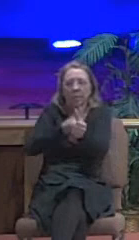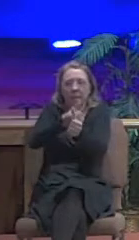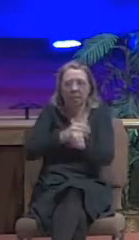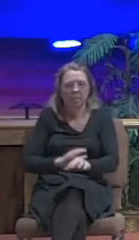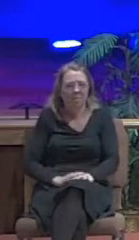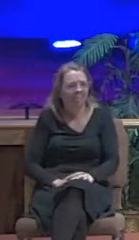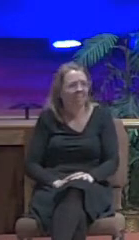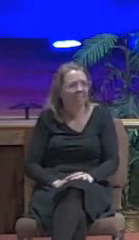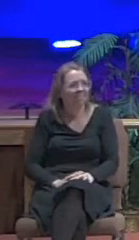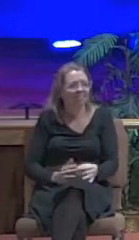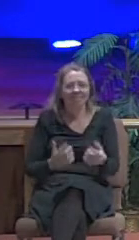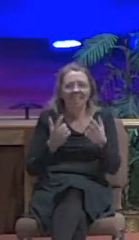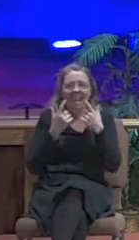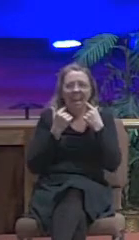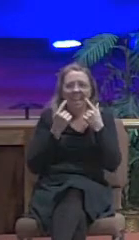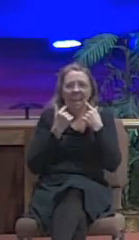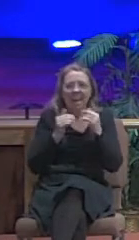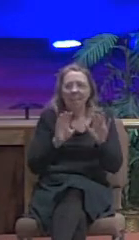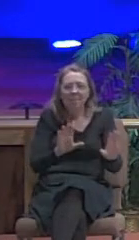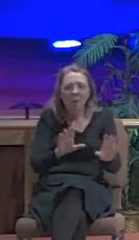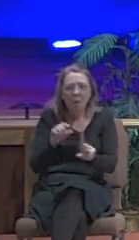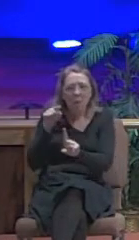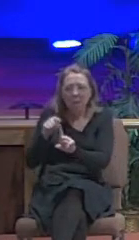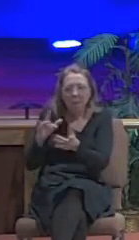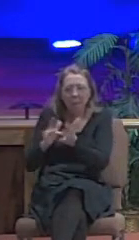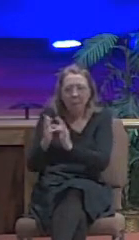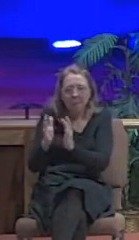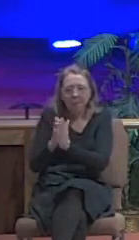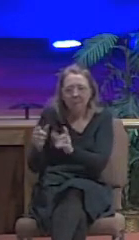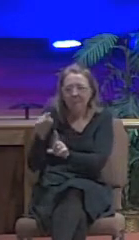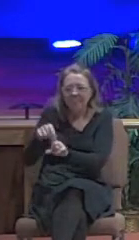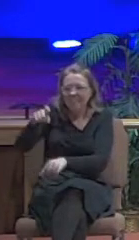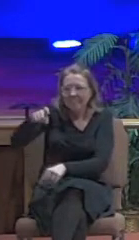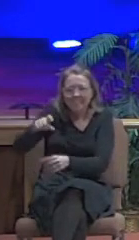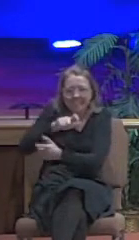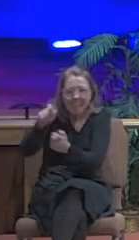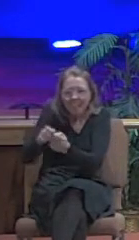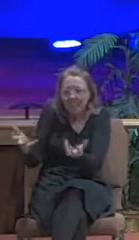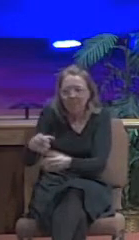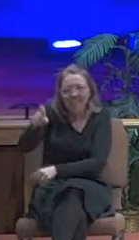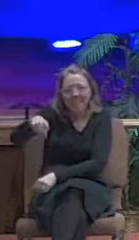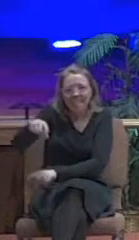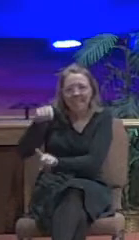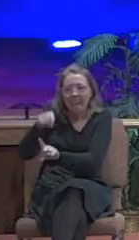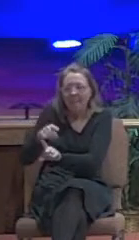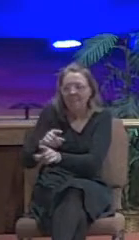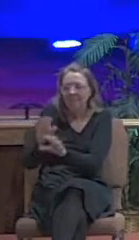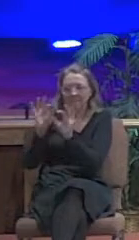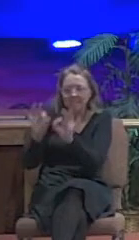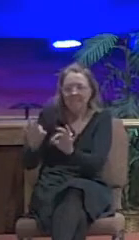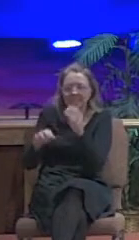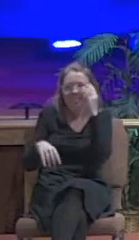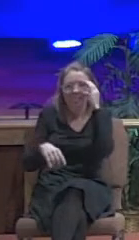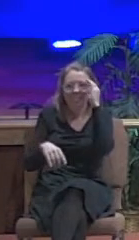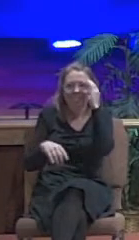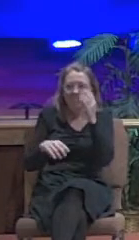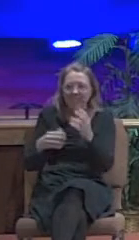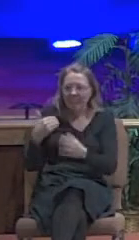If people fully understood the Word of God, they would see it has every answer you will ever need.